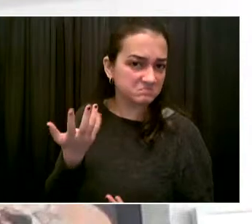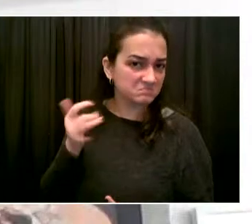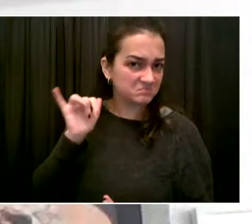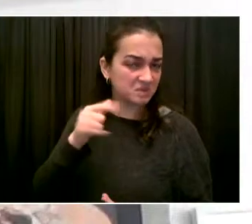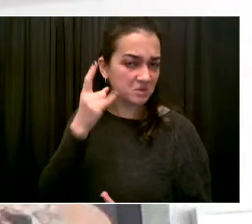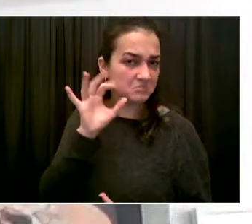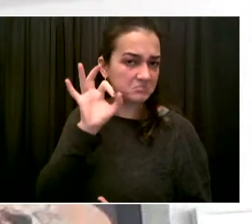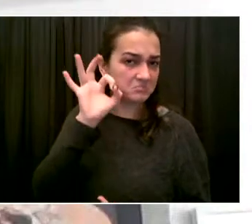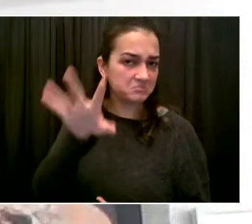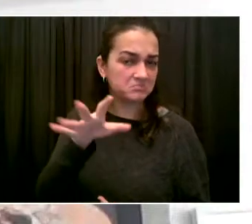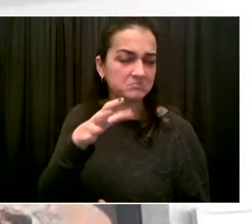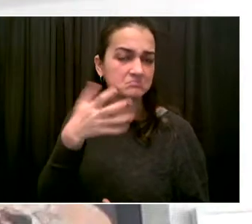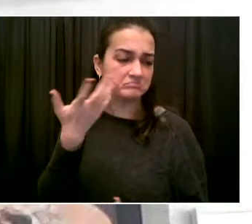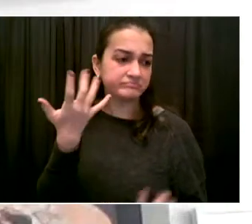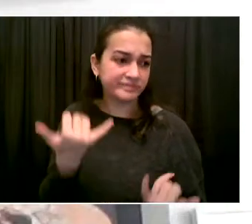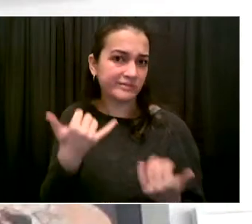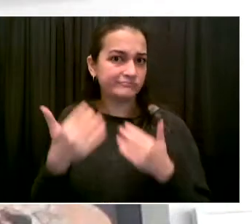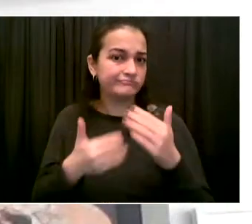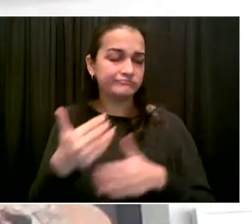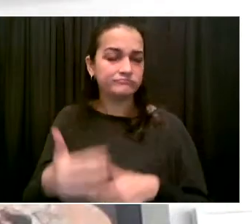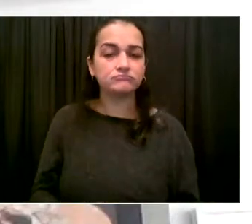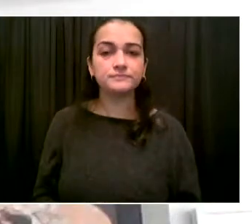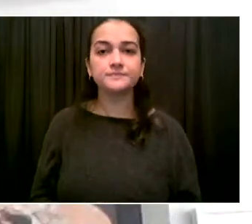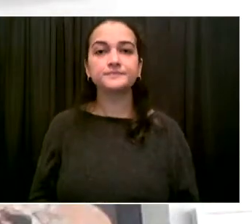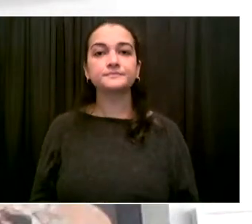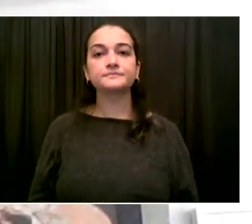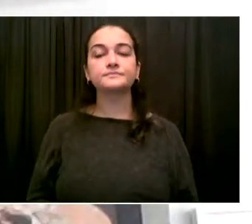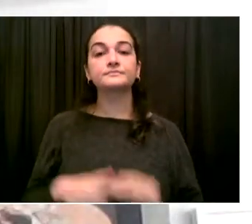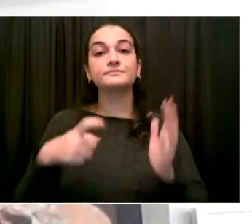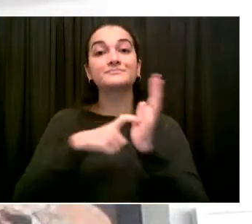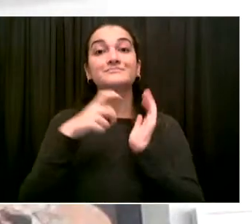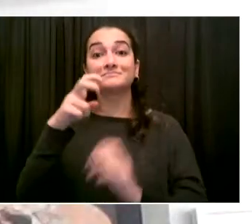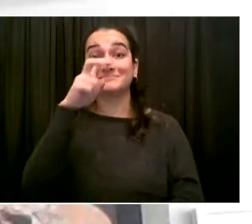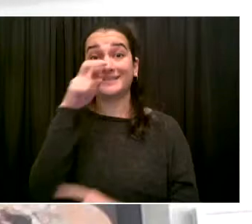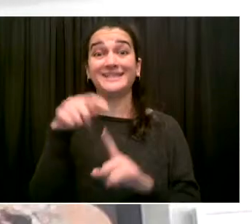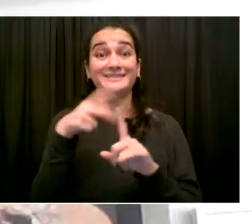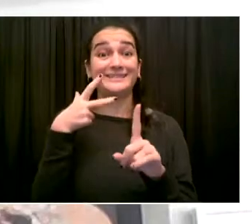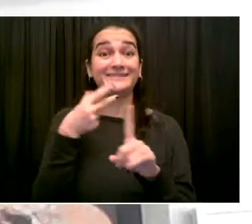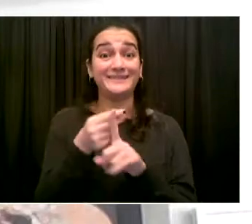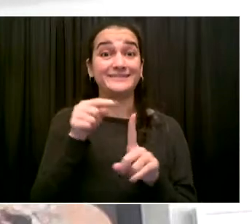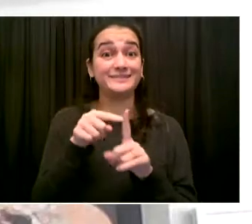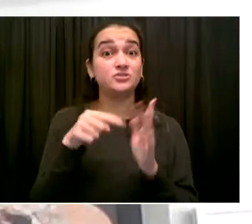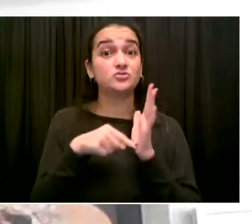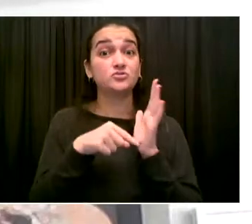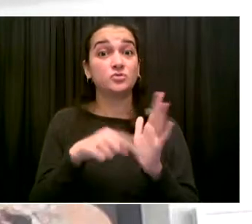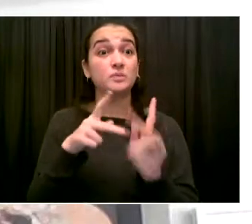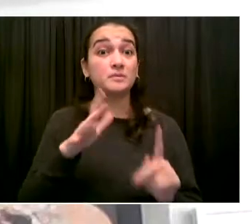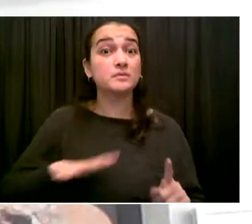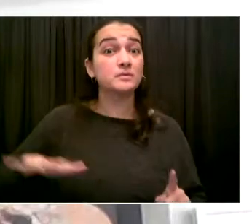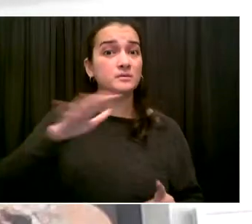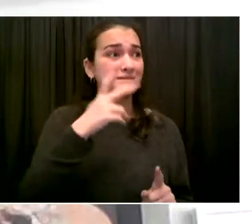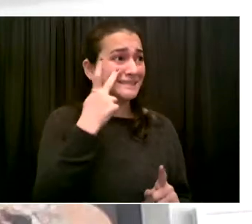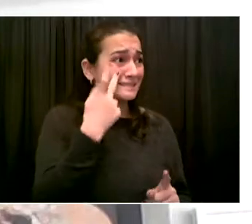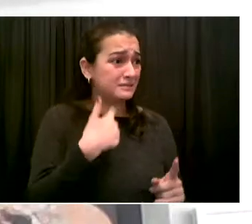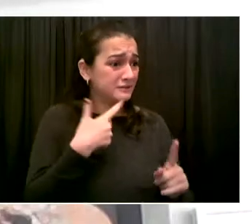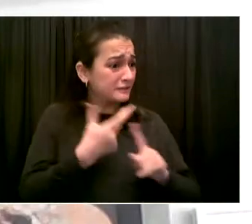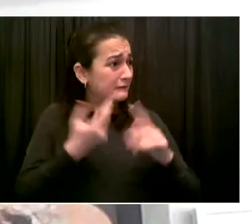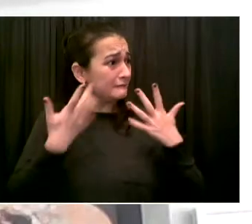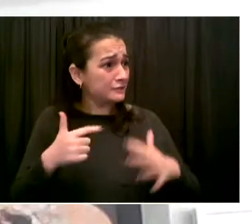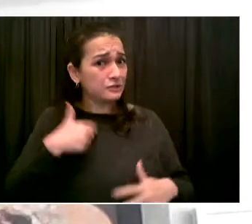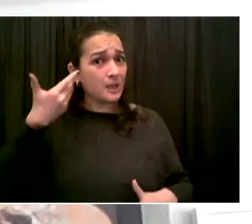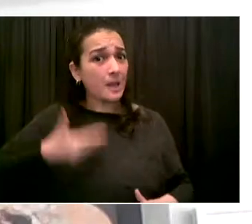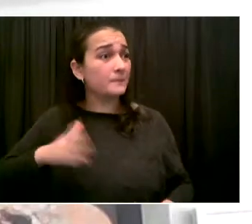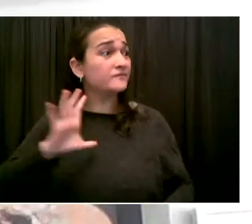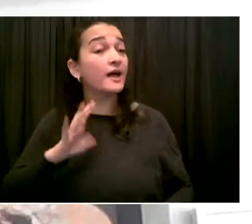their social networks, to their friends, their family. It's a different message than when an enthusiastic person got